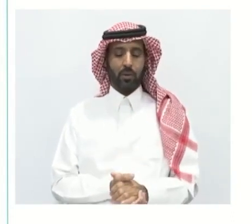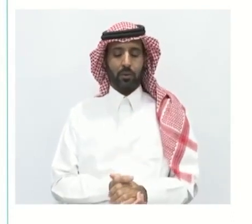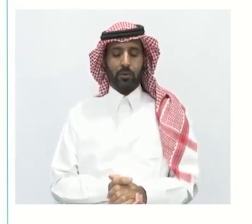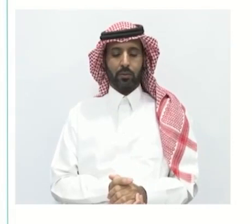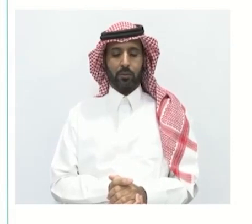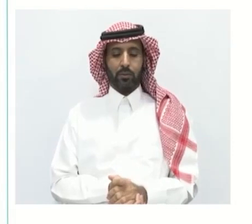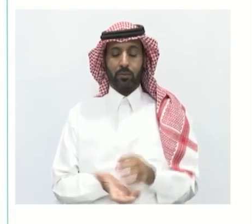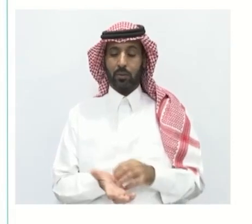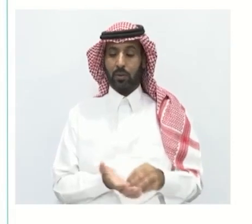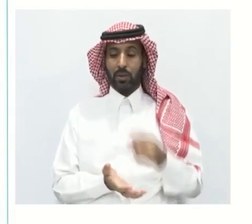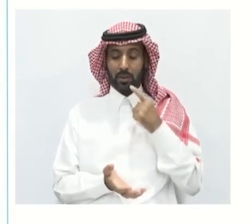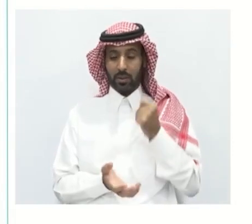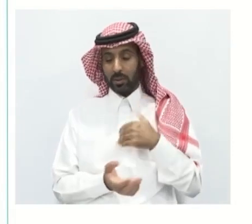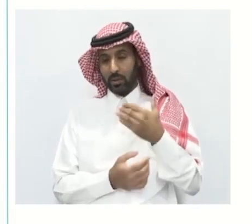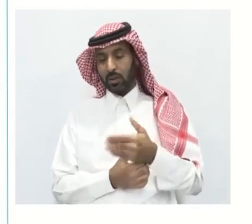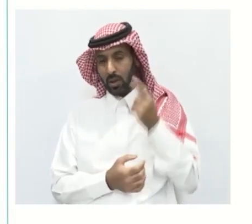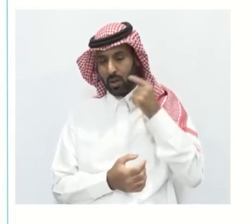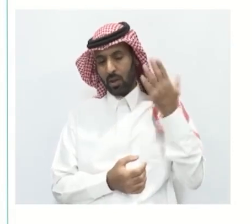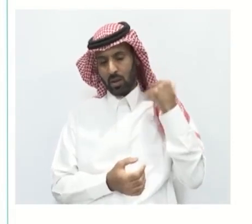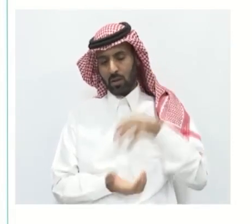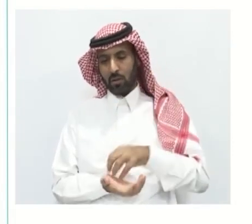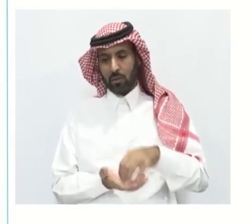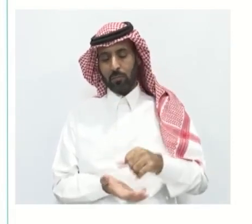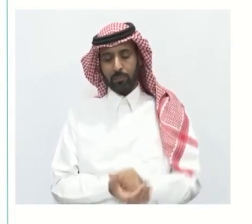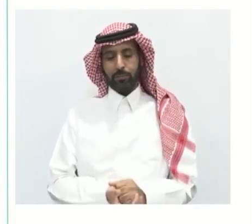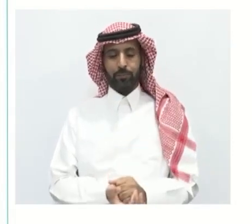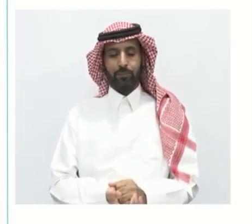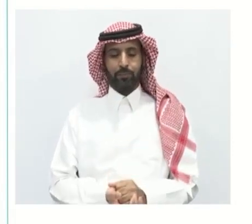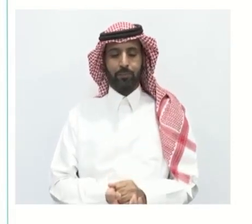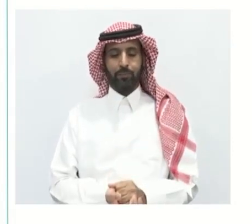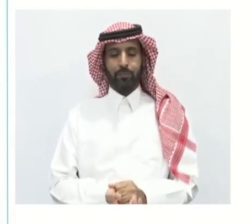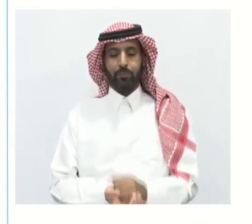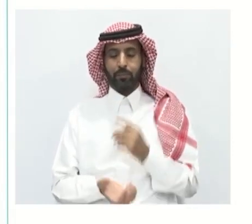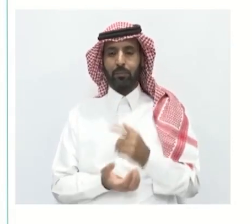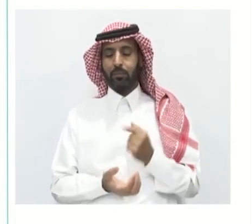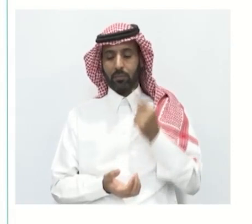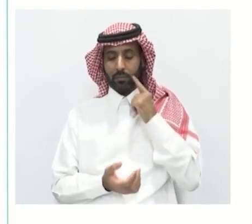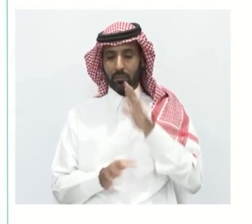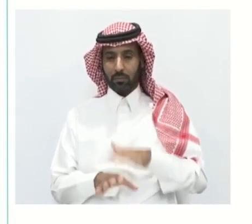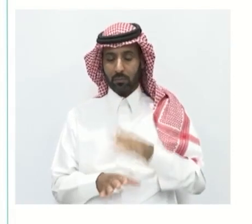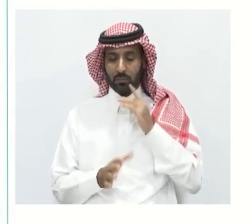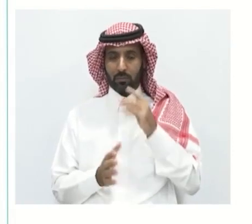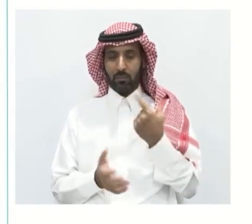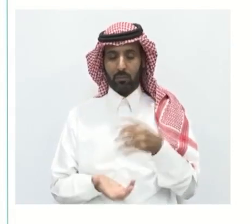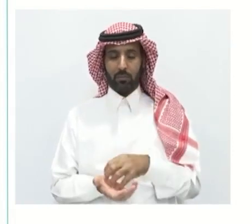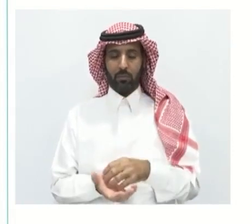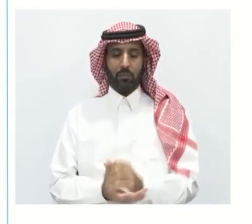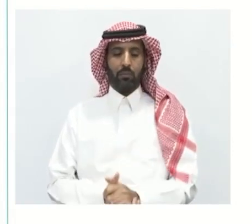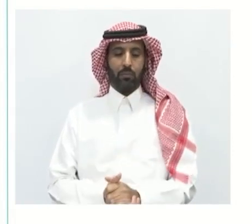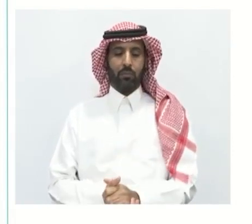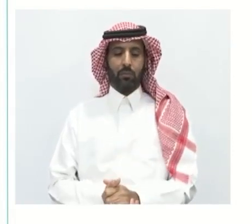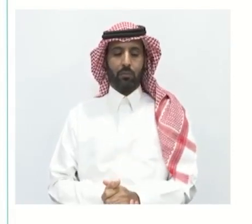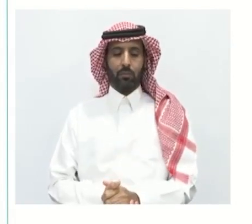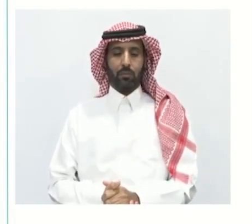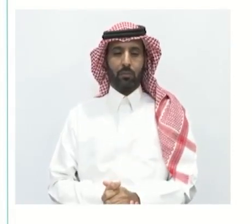year. Or you can say, I didn't used to like it much and now I prefer to stay in one place. Again, this